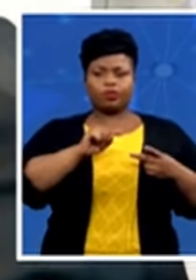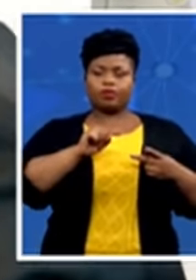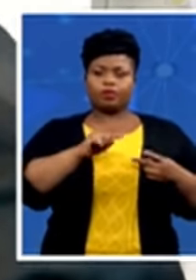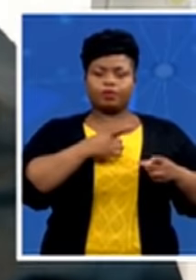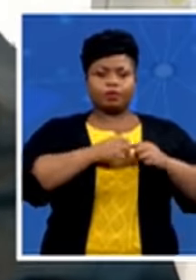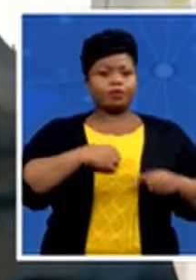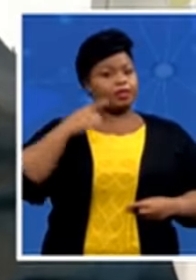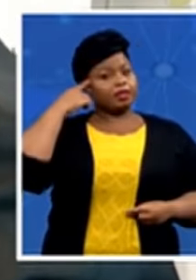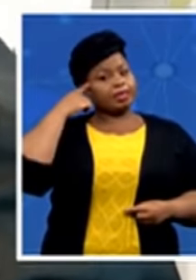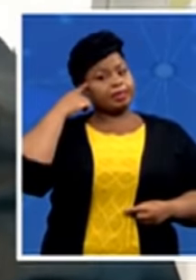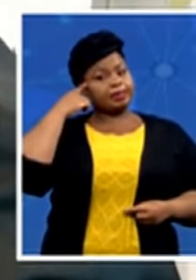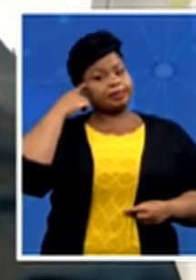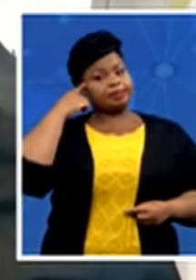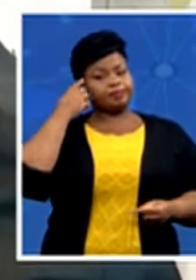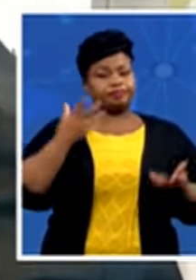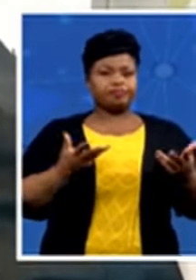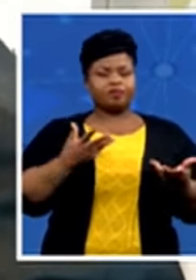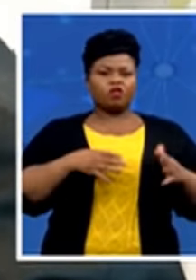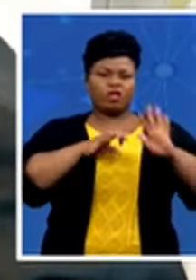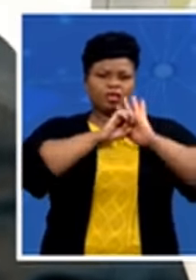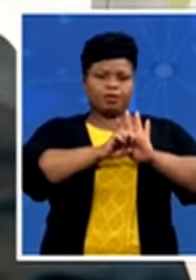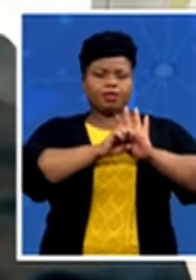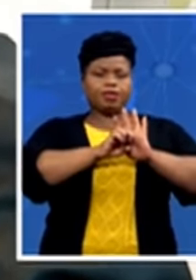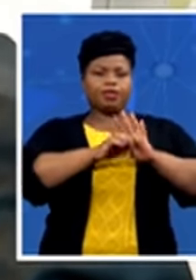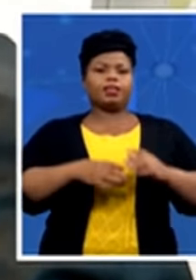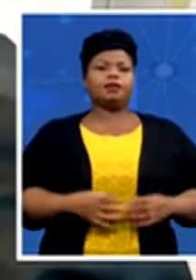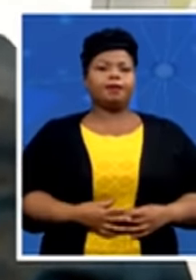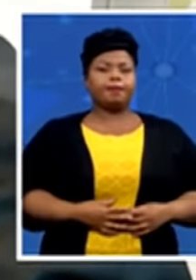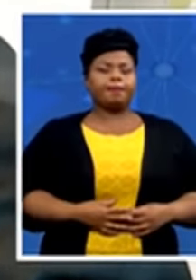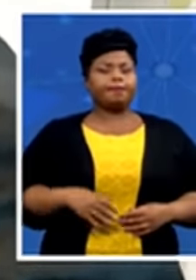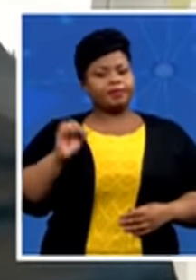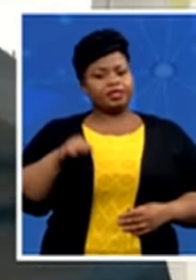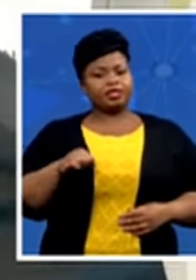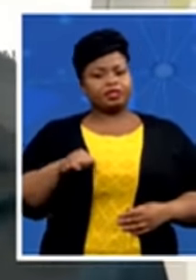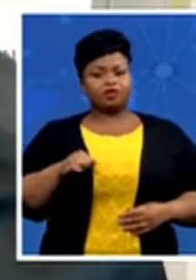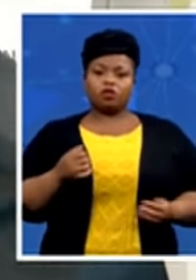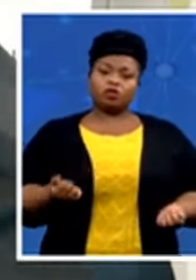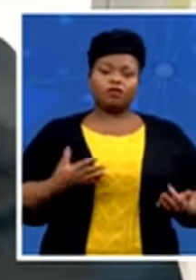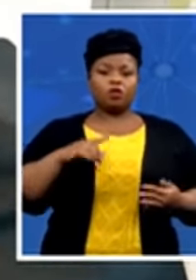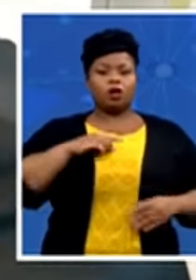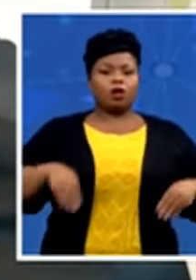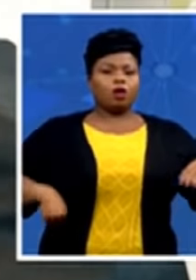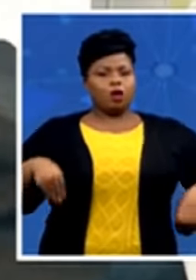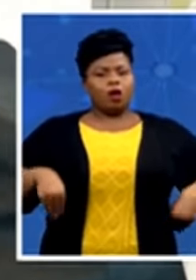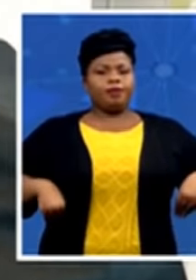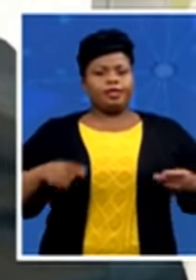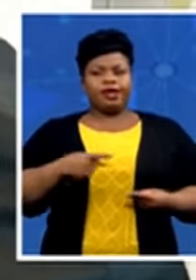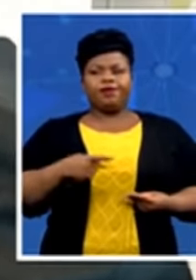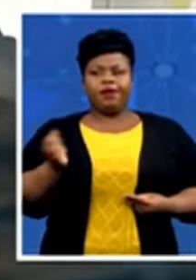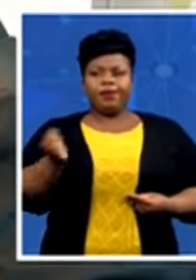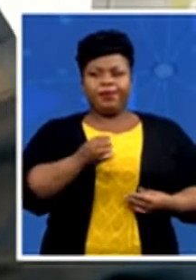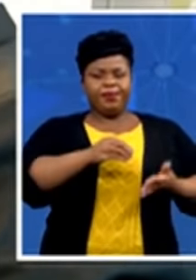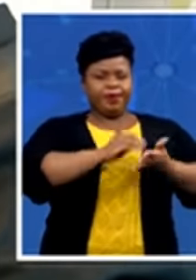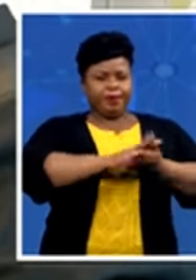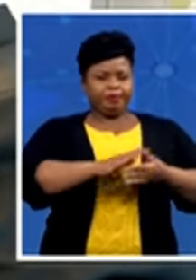example, those that are being deprived of the service because of the corruption and the selling of the slots? As of the 1st of September, the slots will